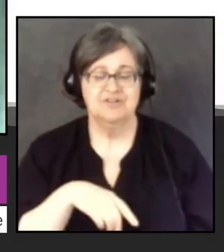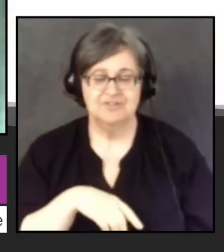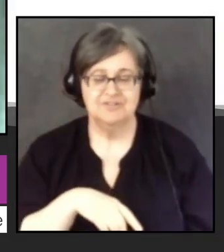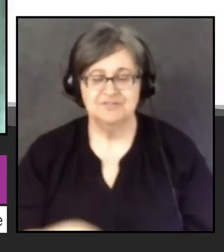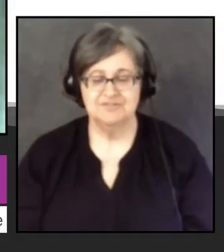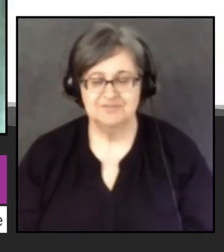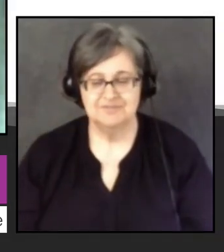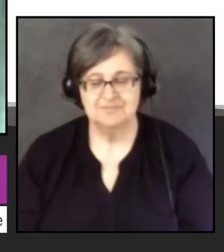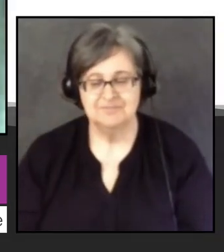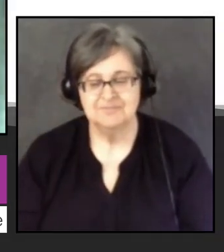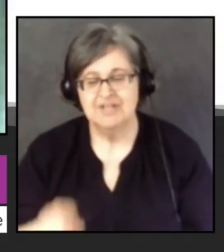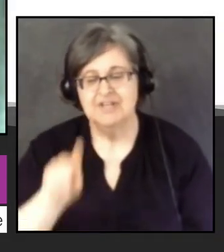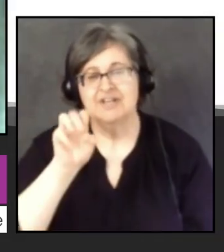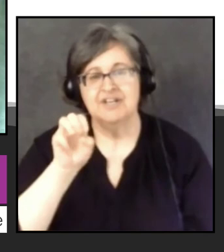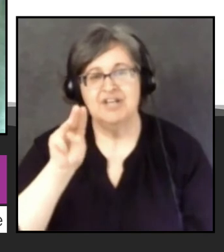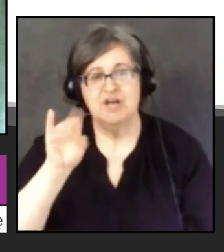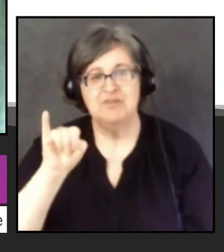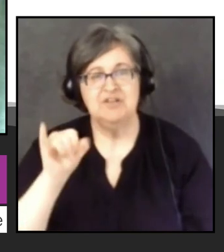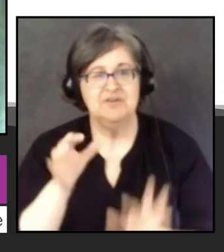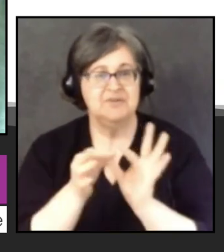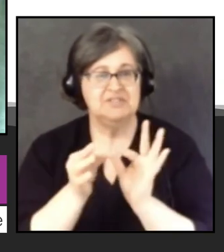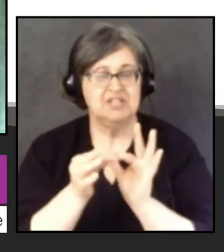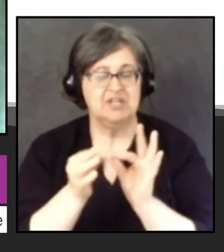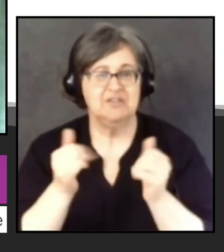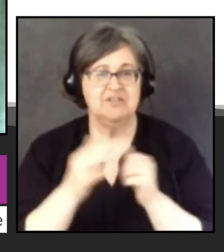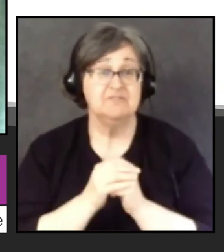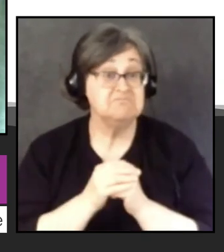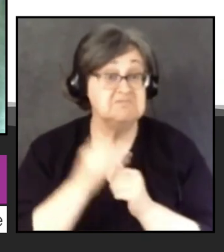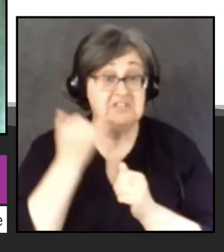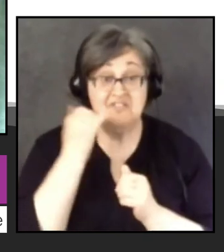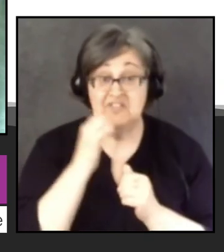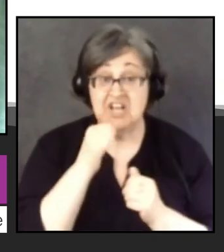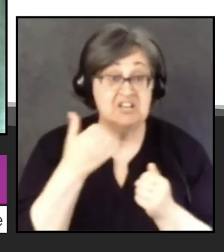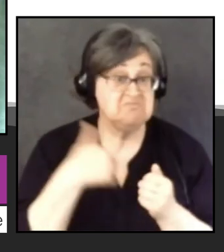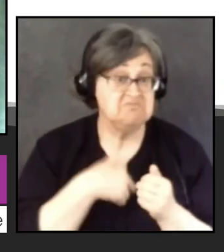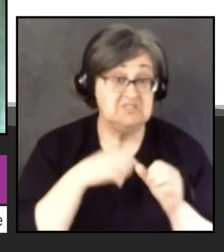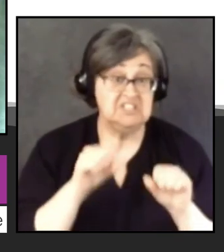Kimmy wants to say a few words as well in toast. And if not, then we can